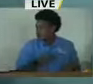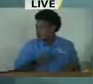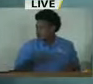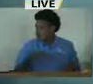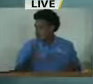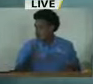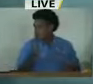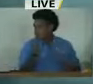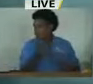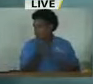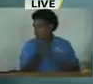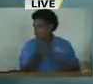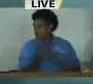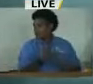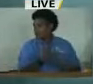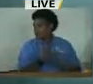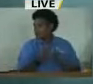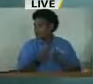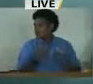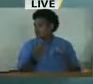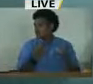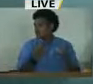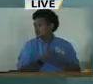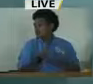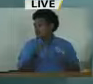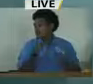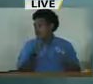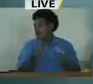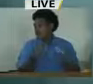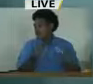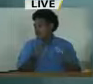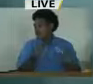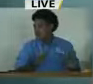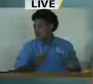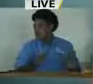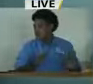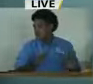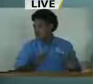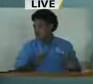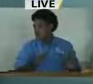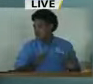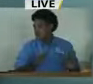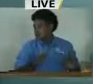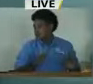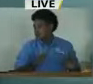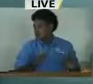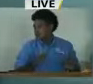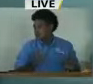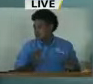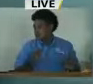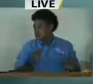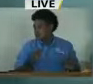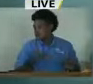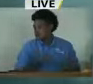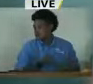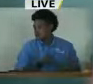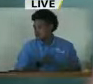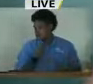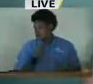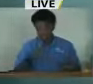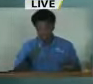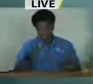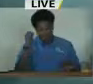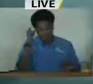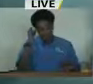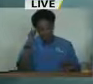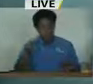the opposition to answer, and so that I can understand, and so that I can